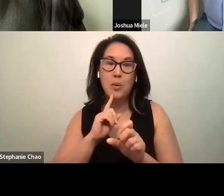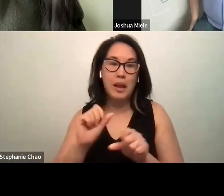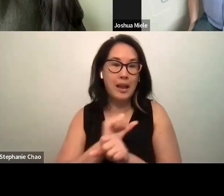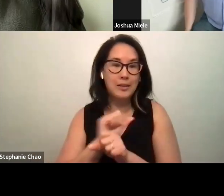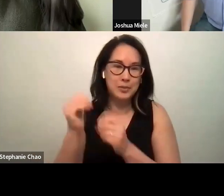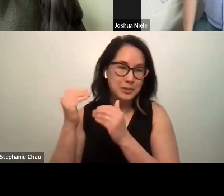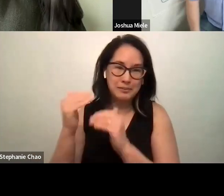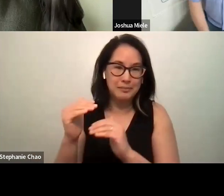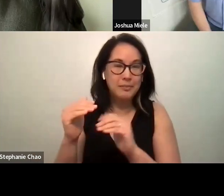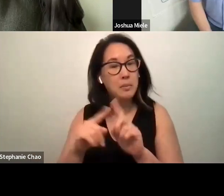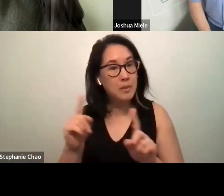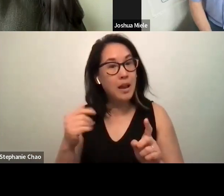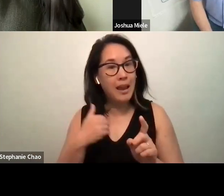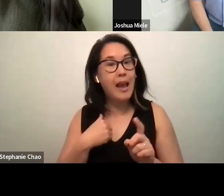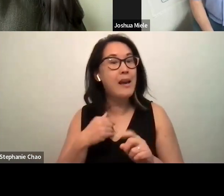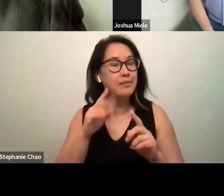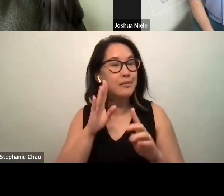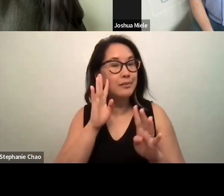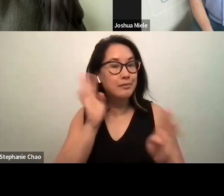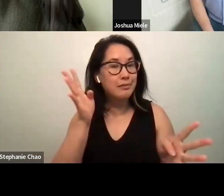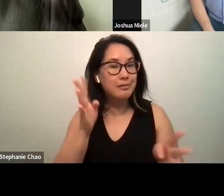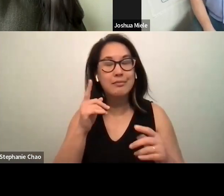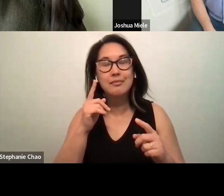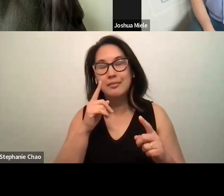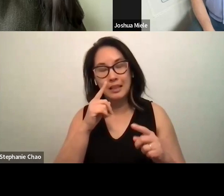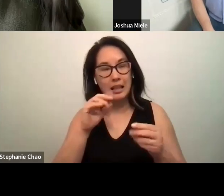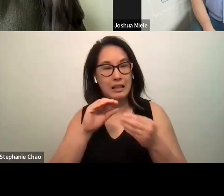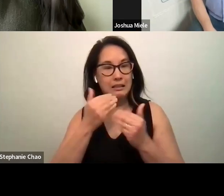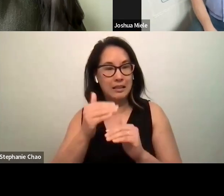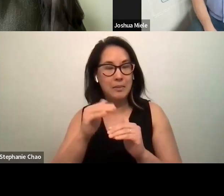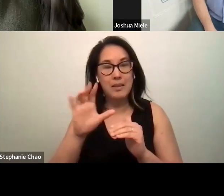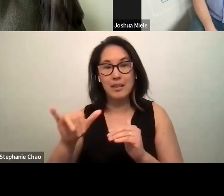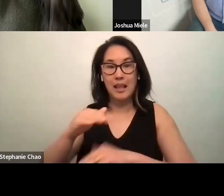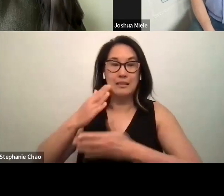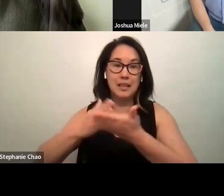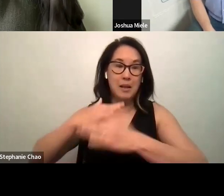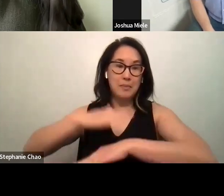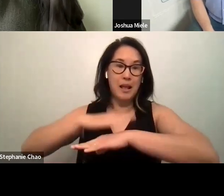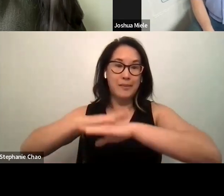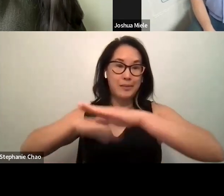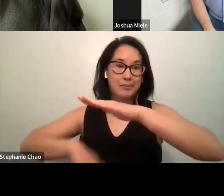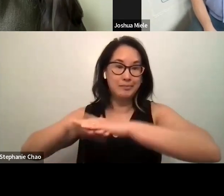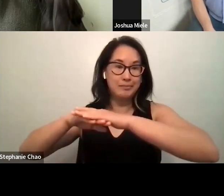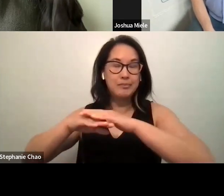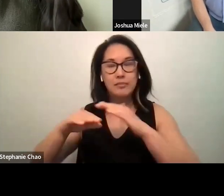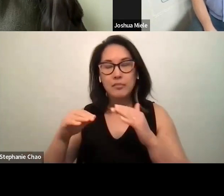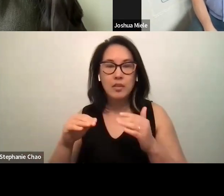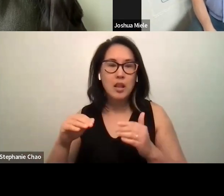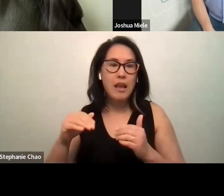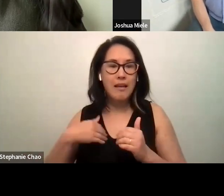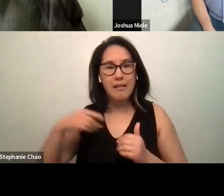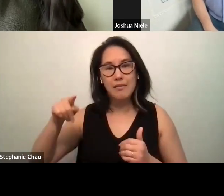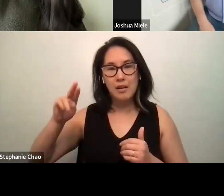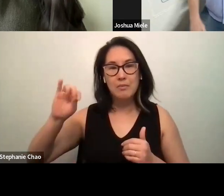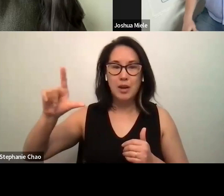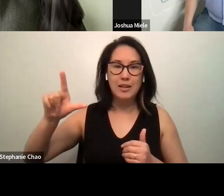but there's an artificial limit that some platforms place on the size of alt text. There's a practical limit. I mean, how